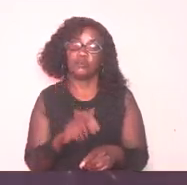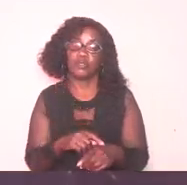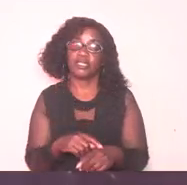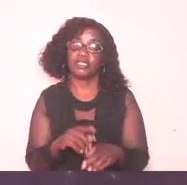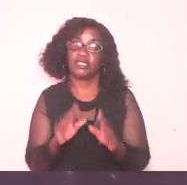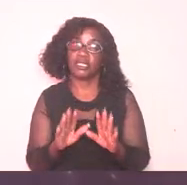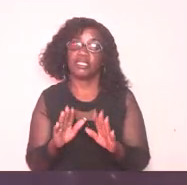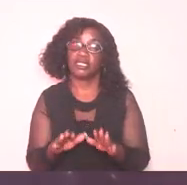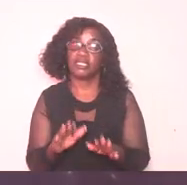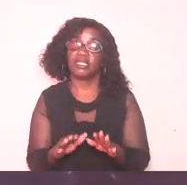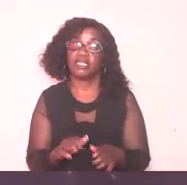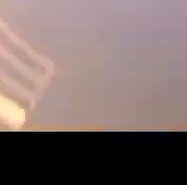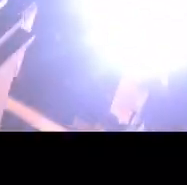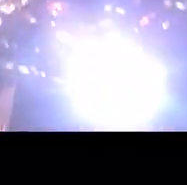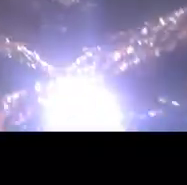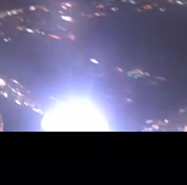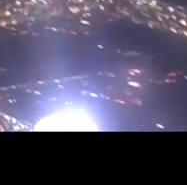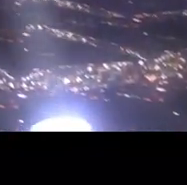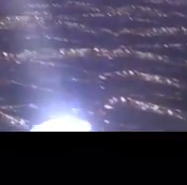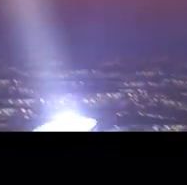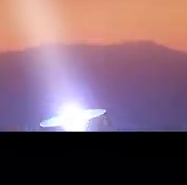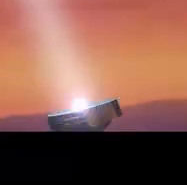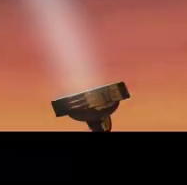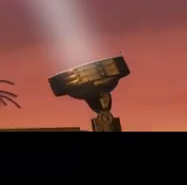break. Stay tuned and we'll be back with more.